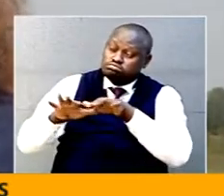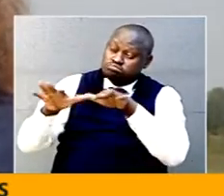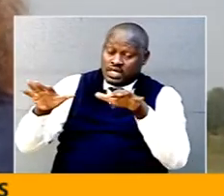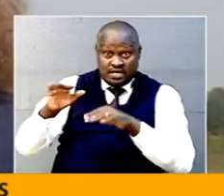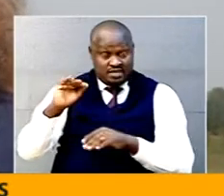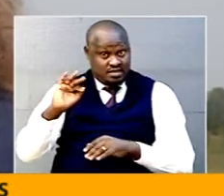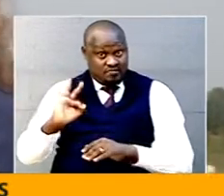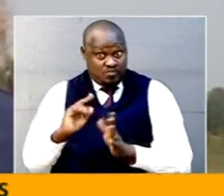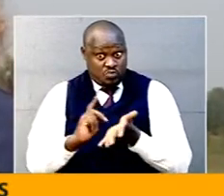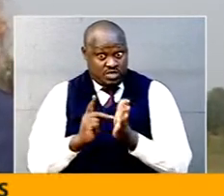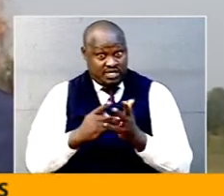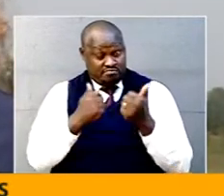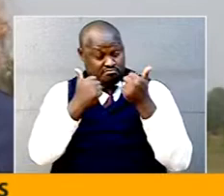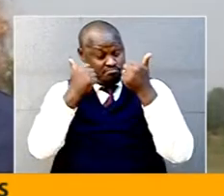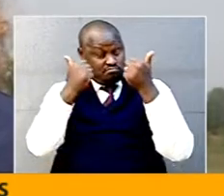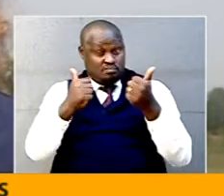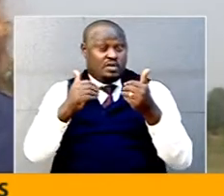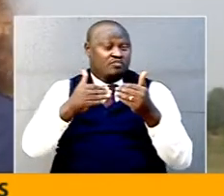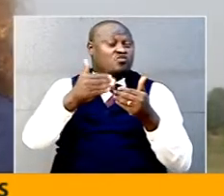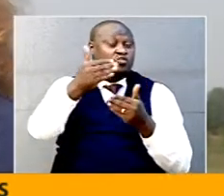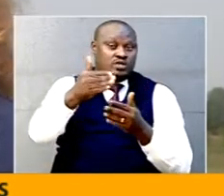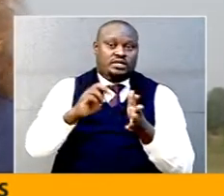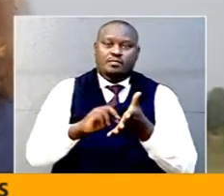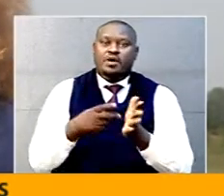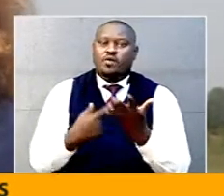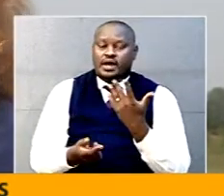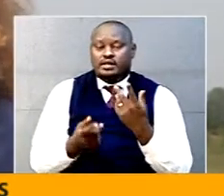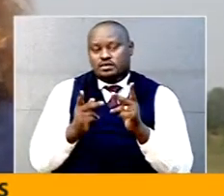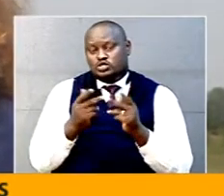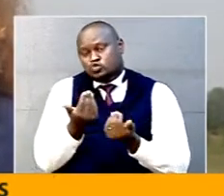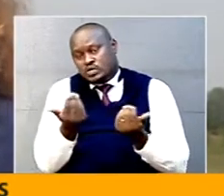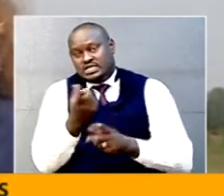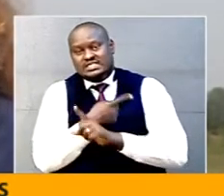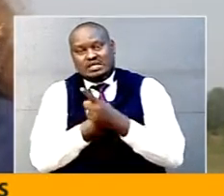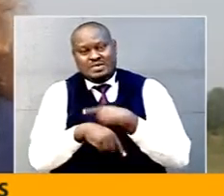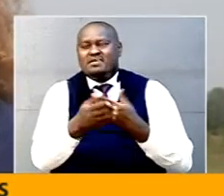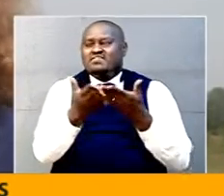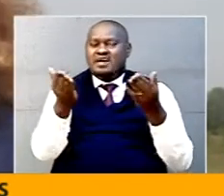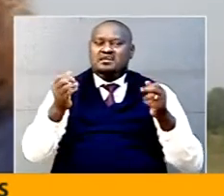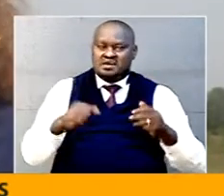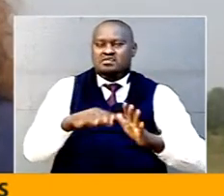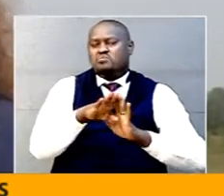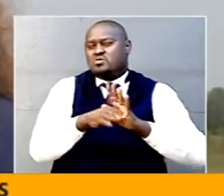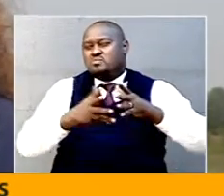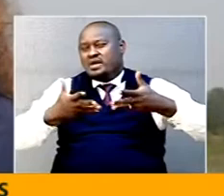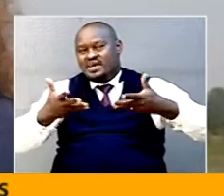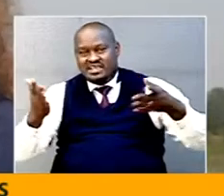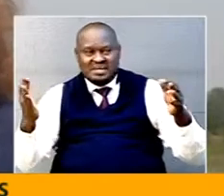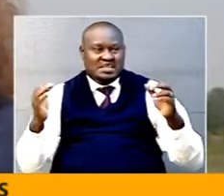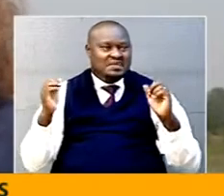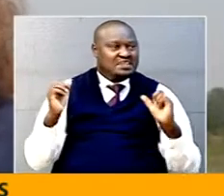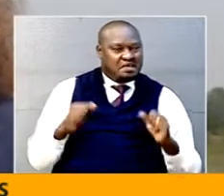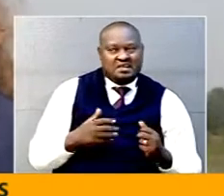will see that more children with disabilities can participate and be physically active, and they can move and they can